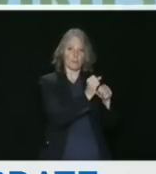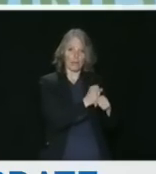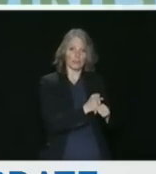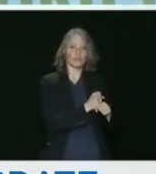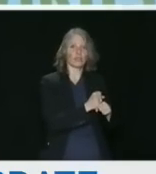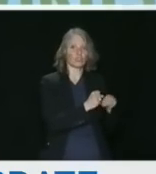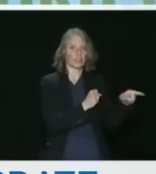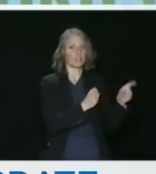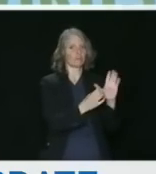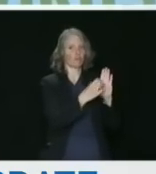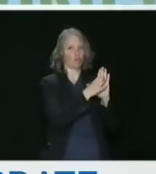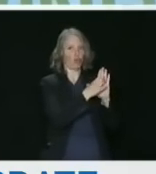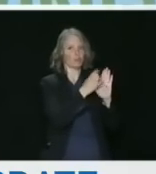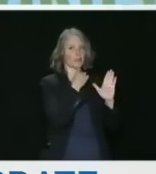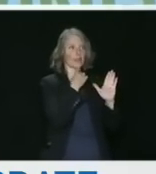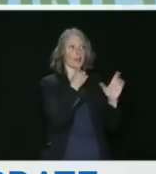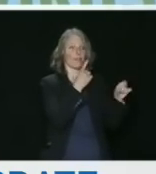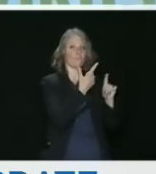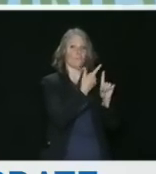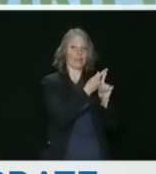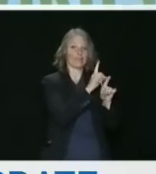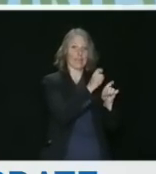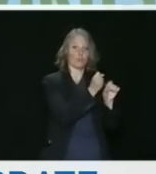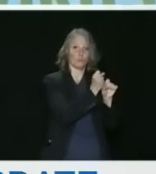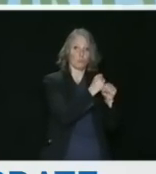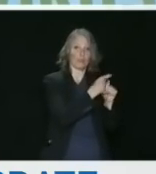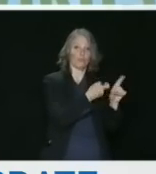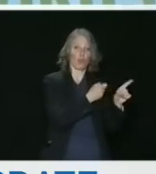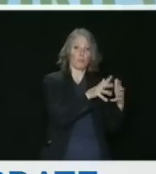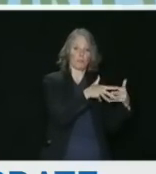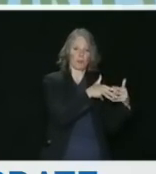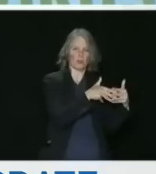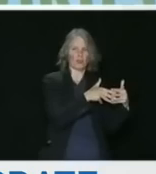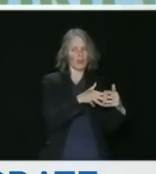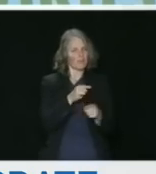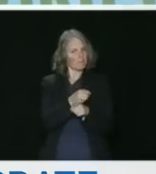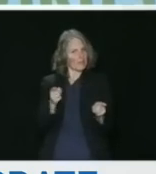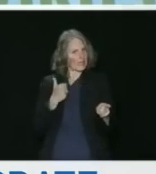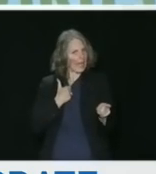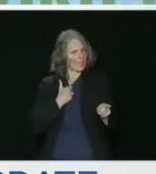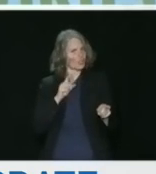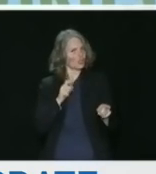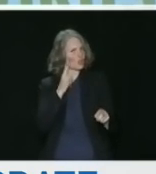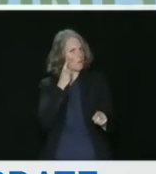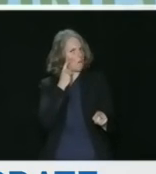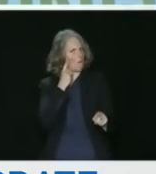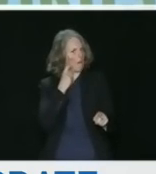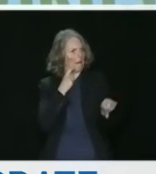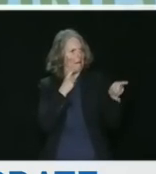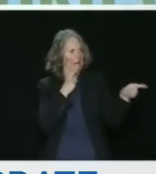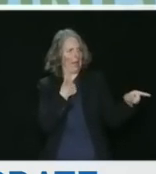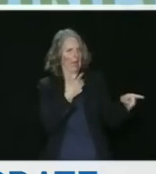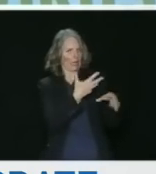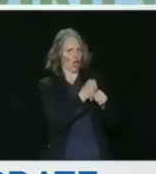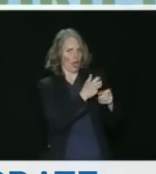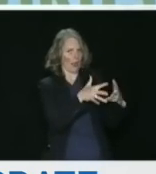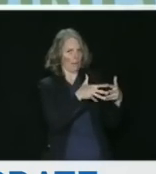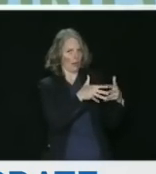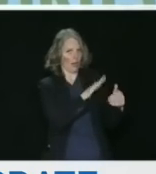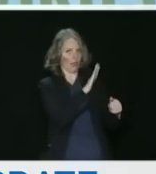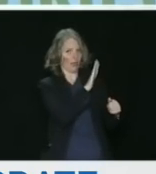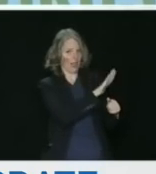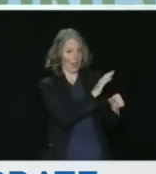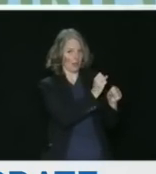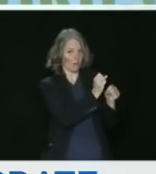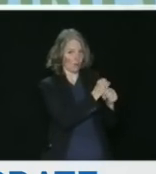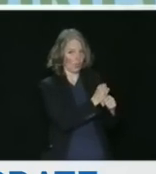the vaccines were made there. Should Canadians be concerned if they got one of those U.S.-made AstraZeneca vaccines that the Biden administration has basically halted